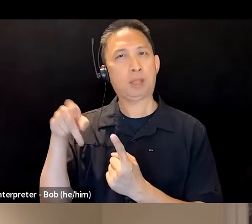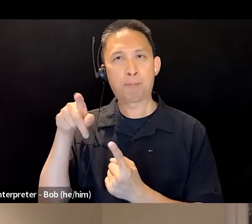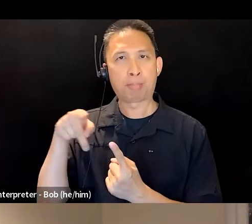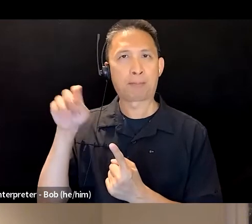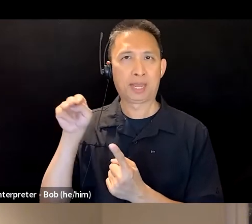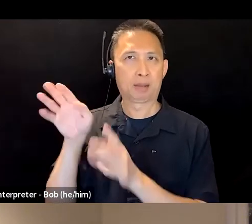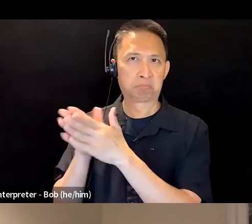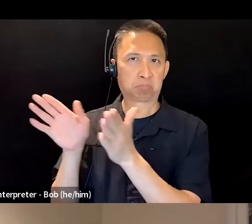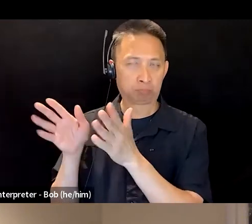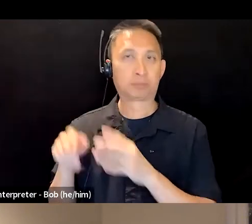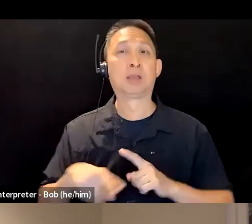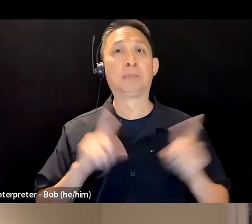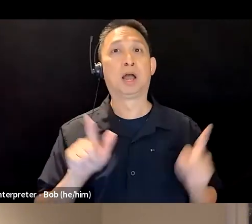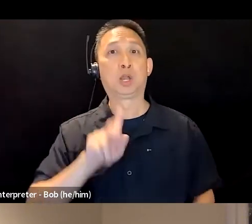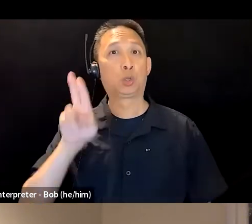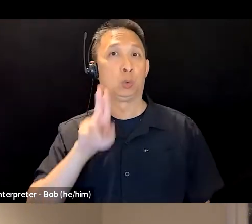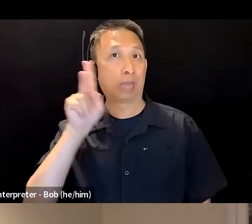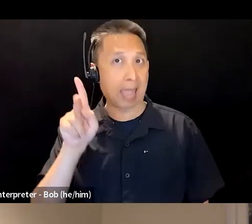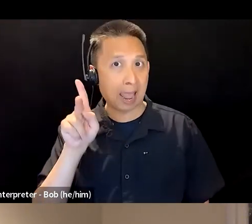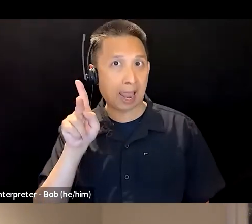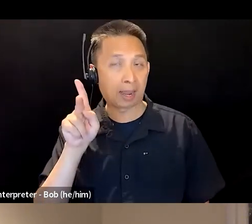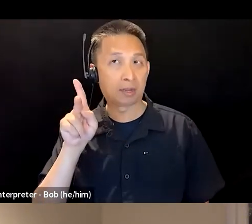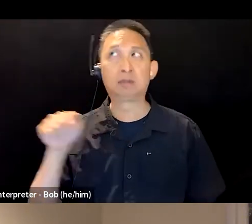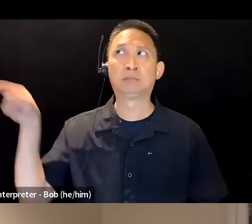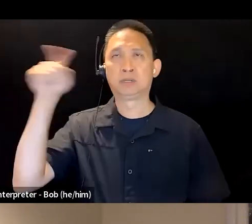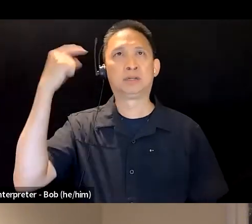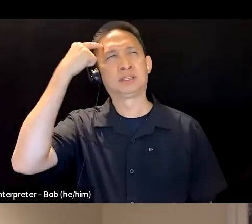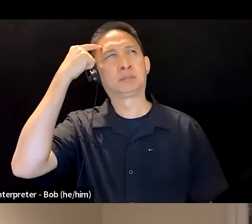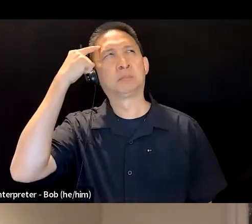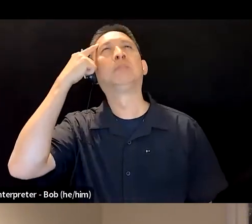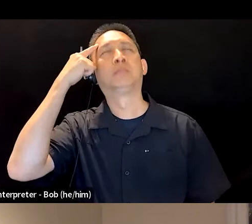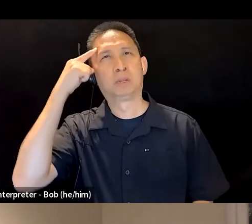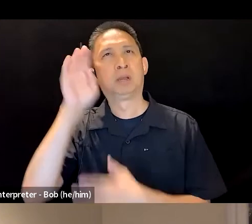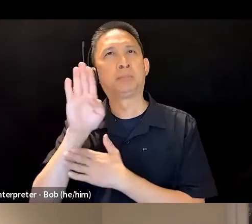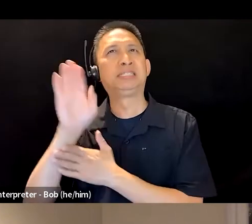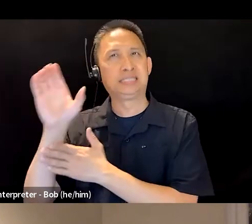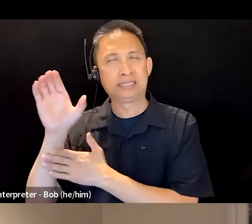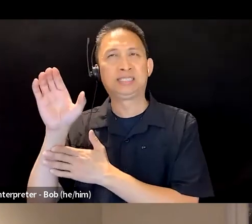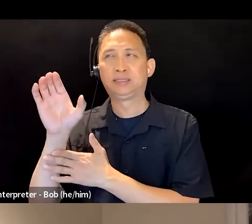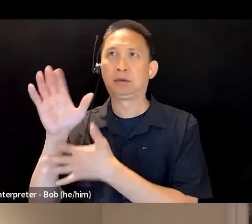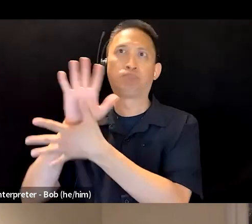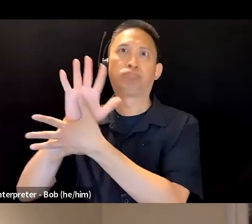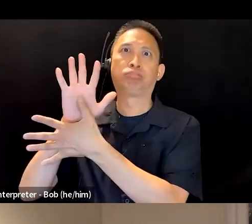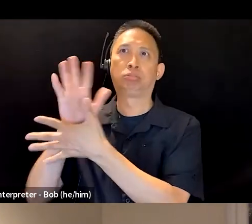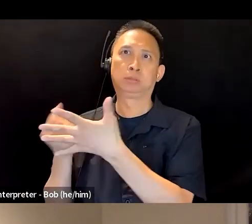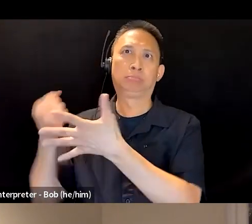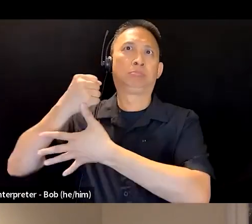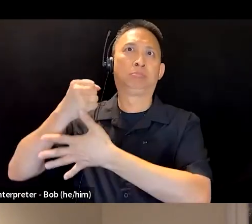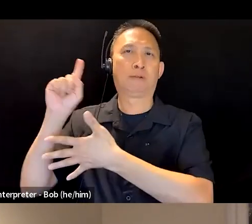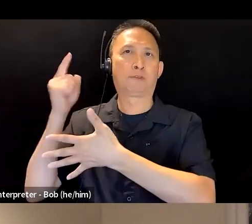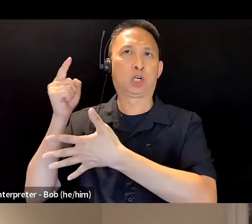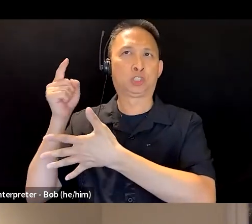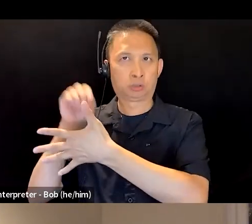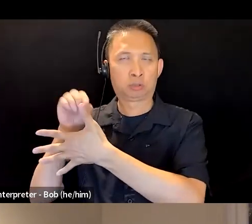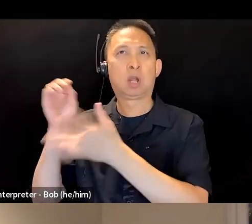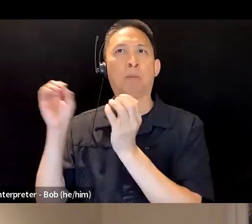UK are going to be thinking about their film going to public media on BBC much more than we are. I'm in this